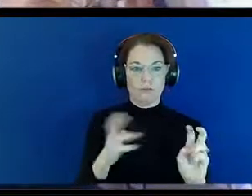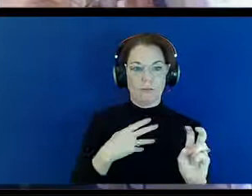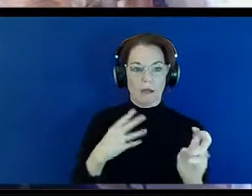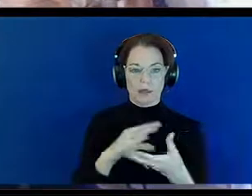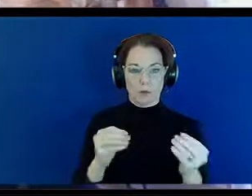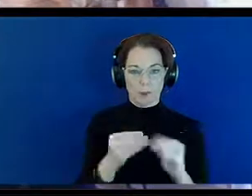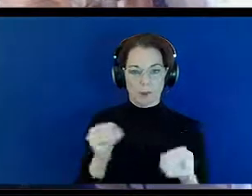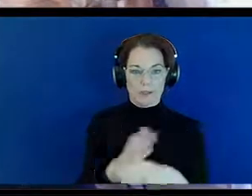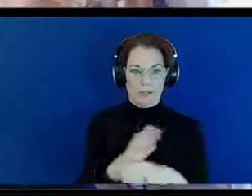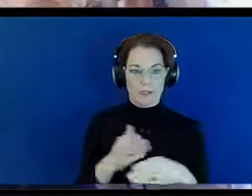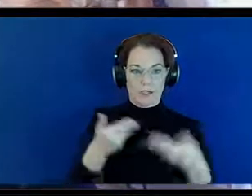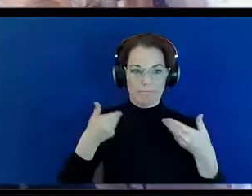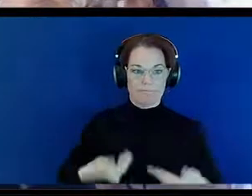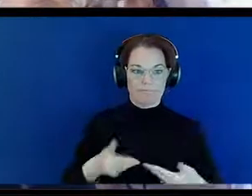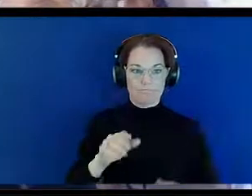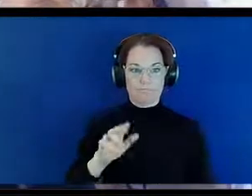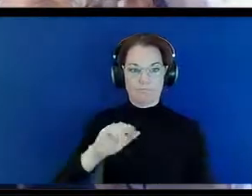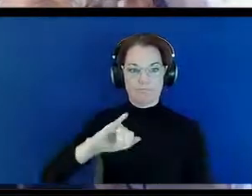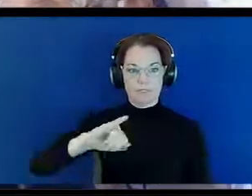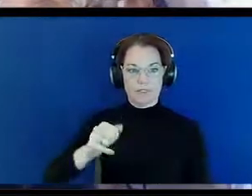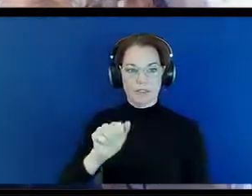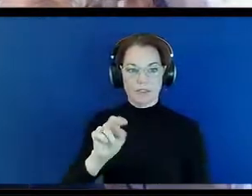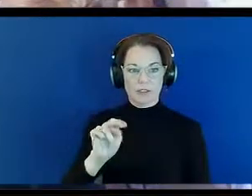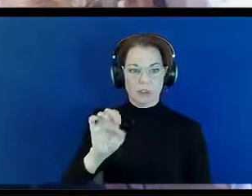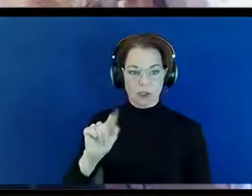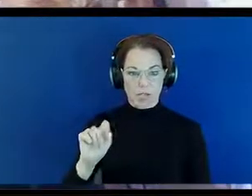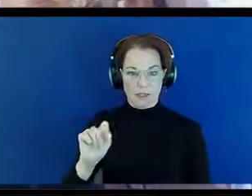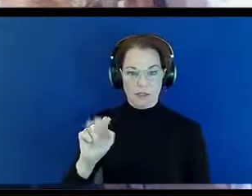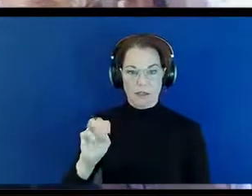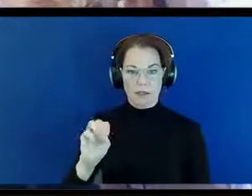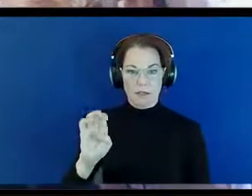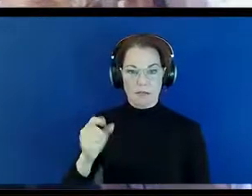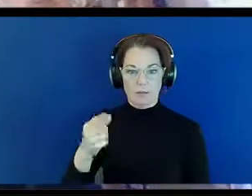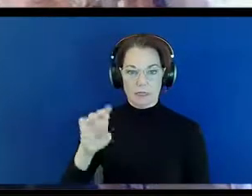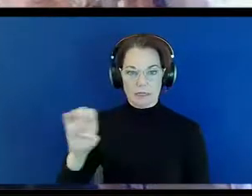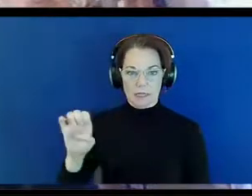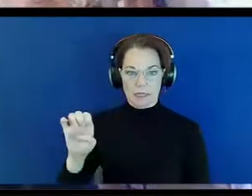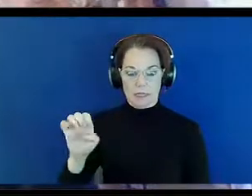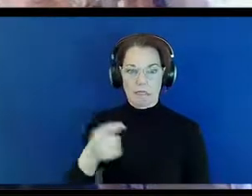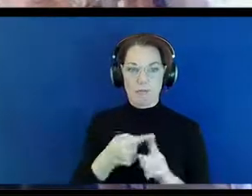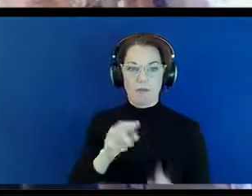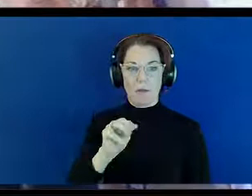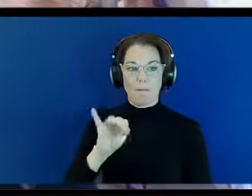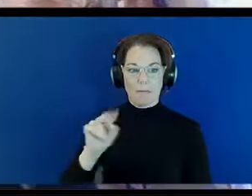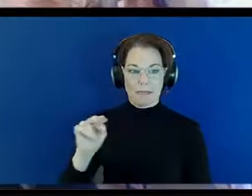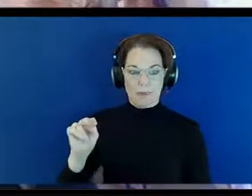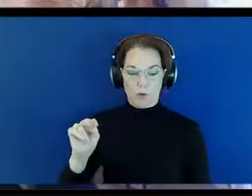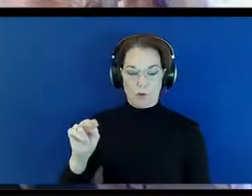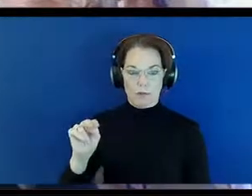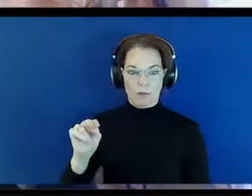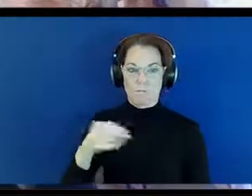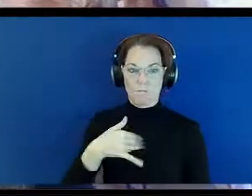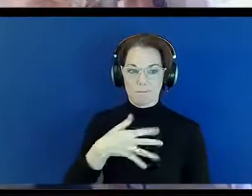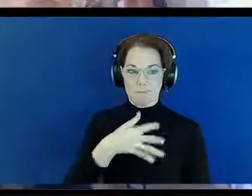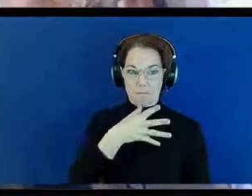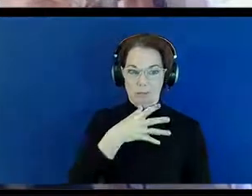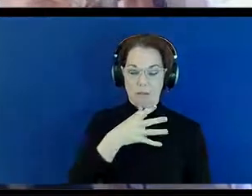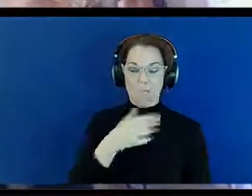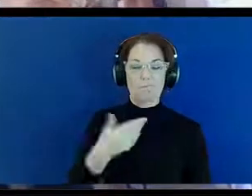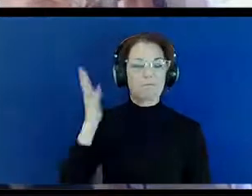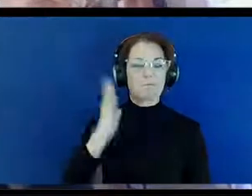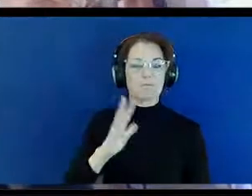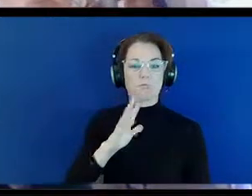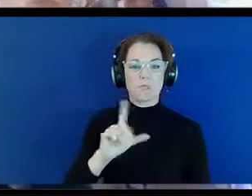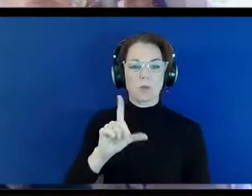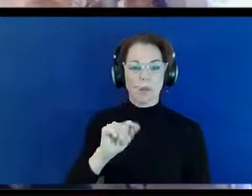today. My name is Janet McGee, and I'm a mom from Minnesota. When I was 20 years old, I graduated from the University